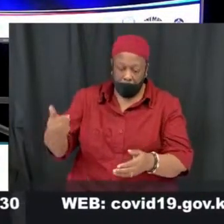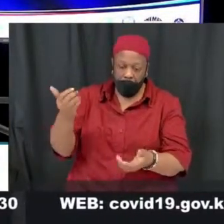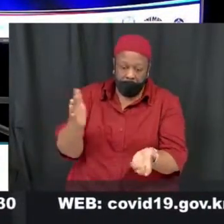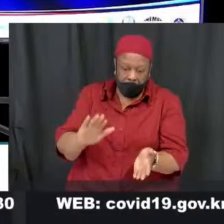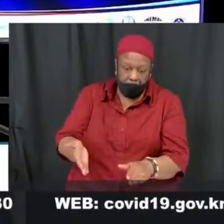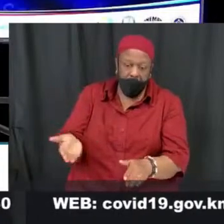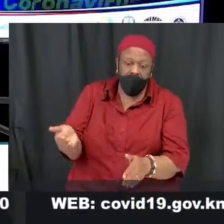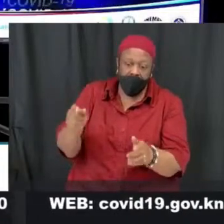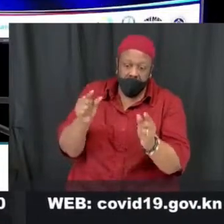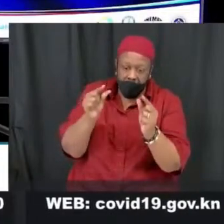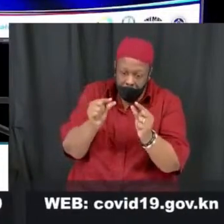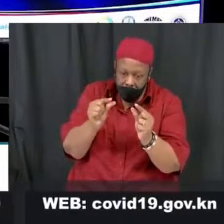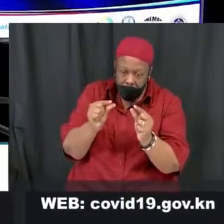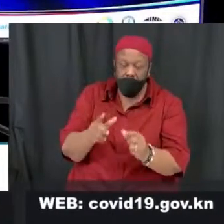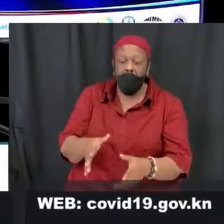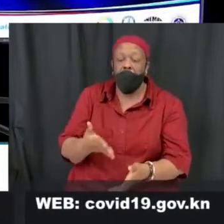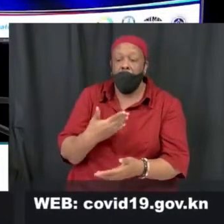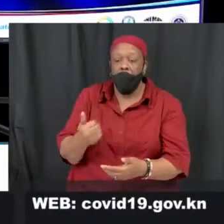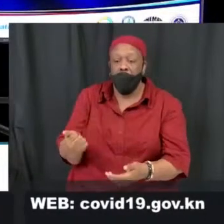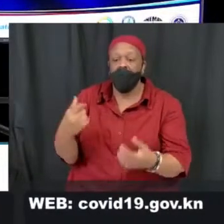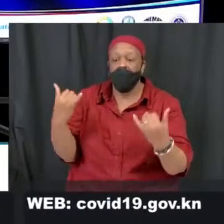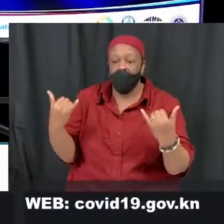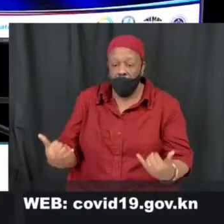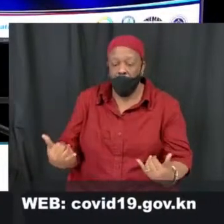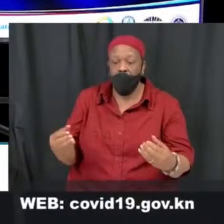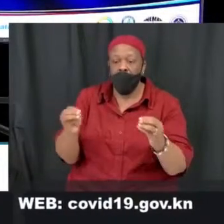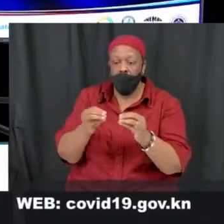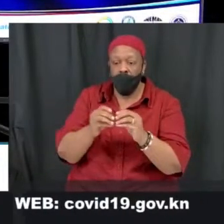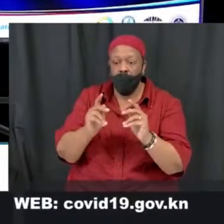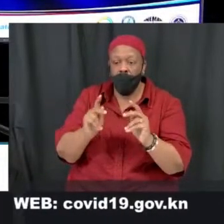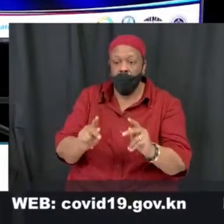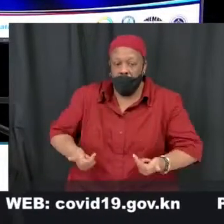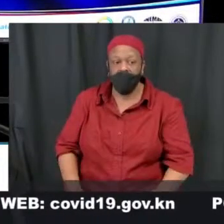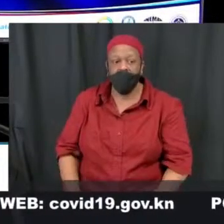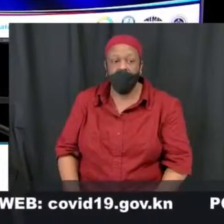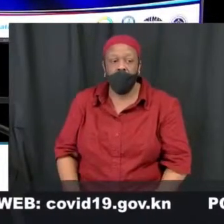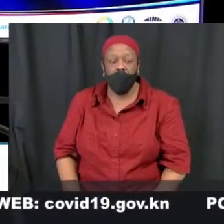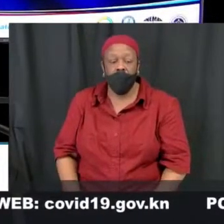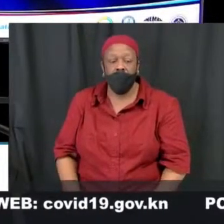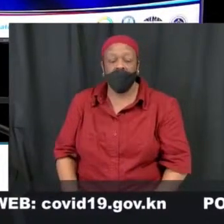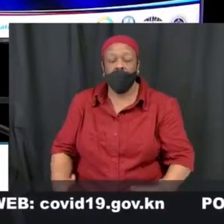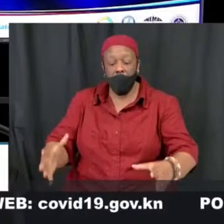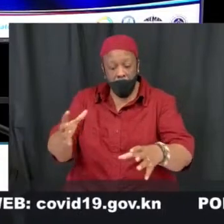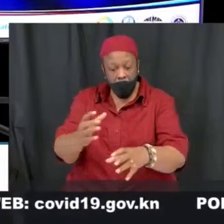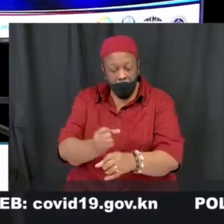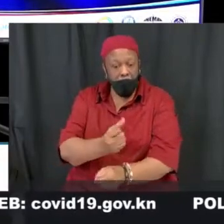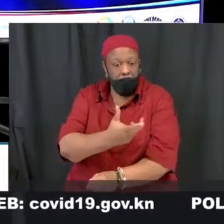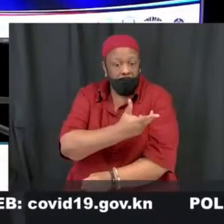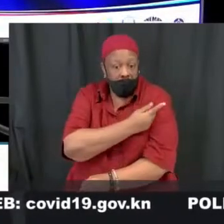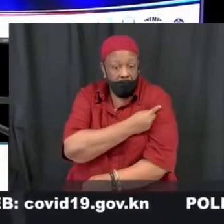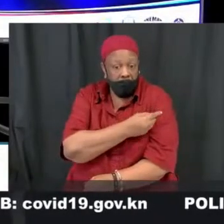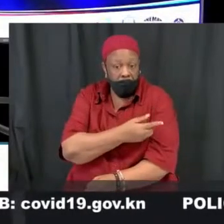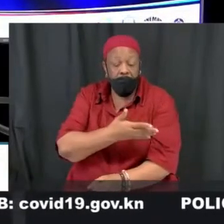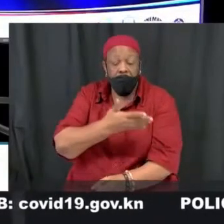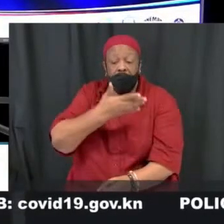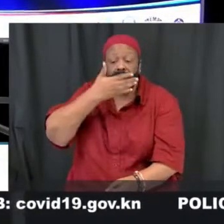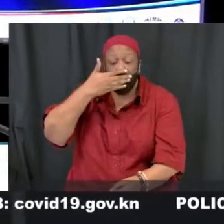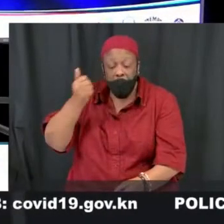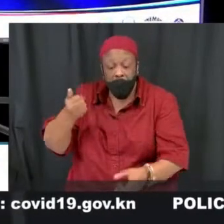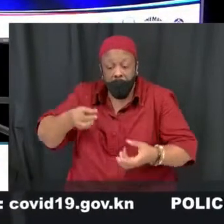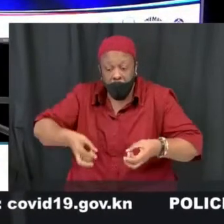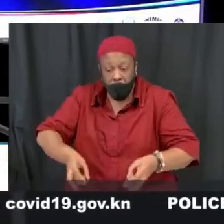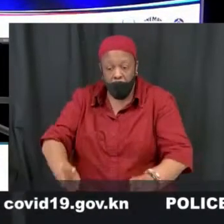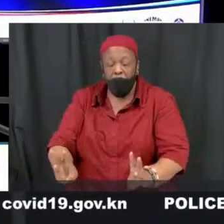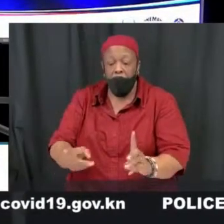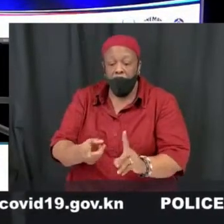unite now with a clear, common, and simple message that getting vaccinated is our best defense against this